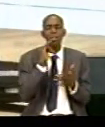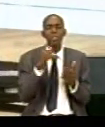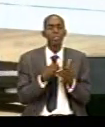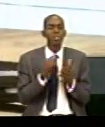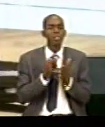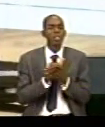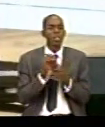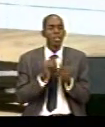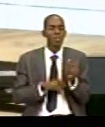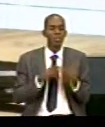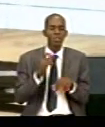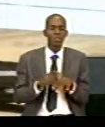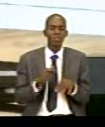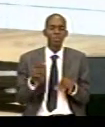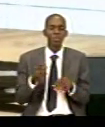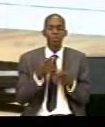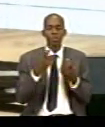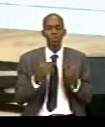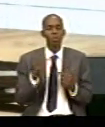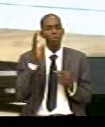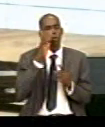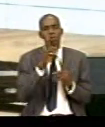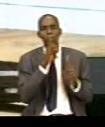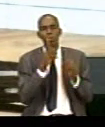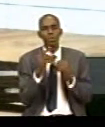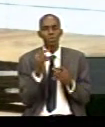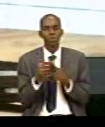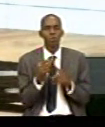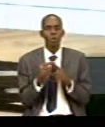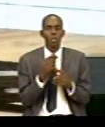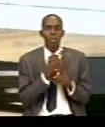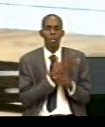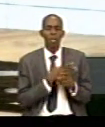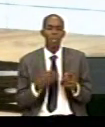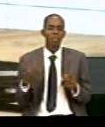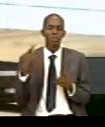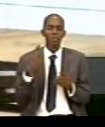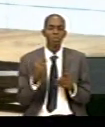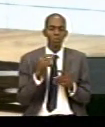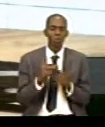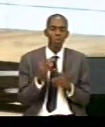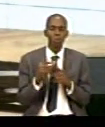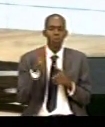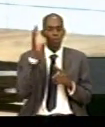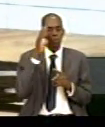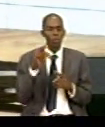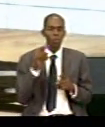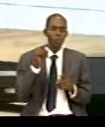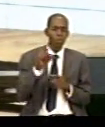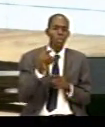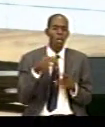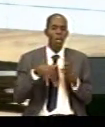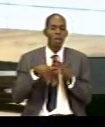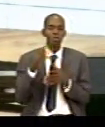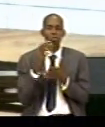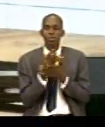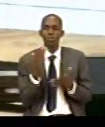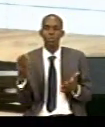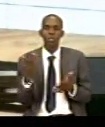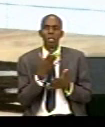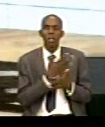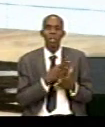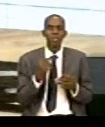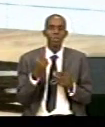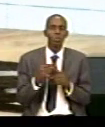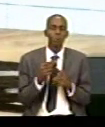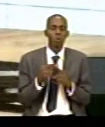will speak the word, and the word will scrub me, and the word will point out something, and the word will